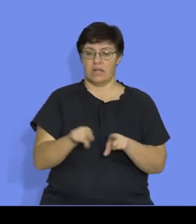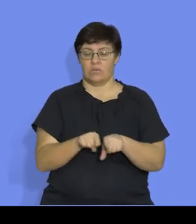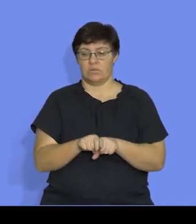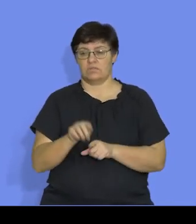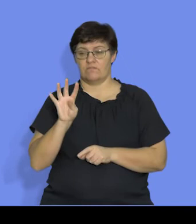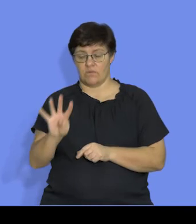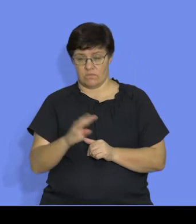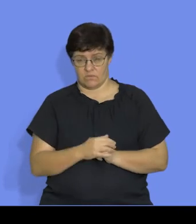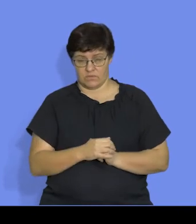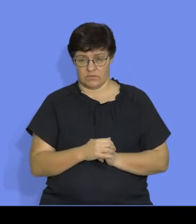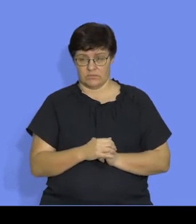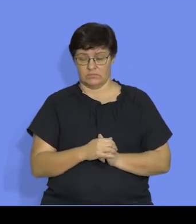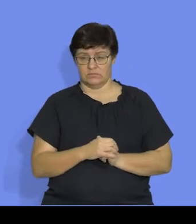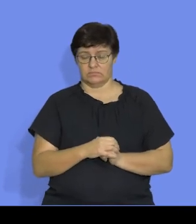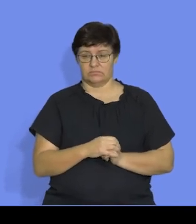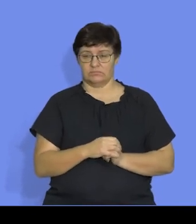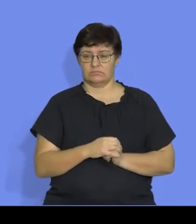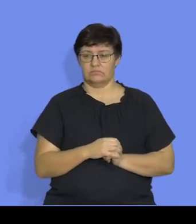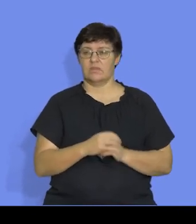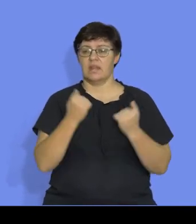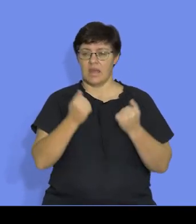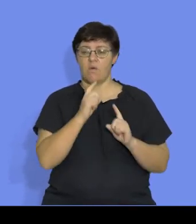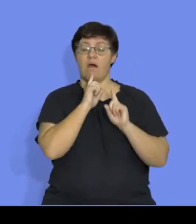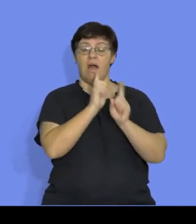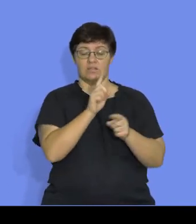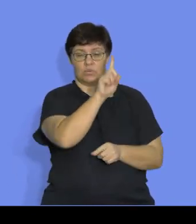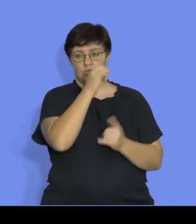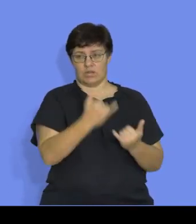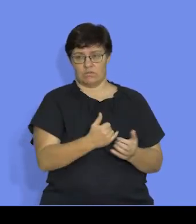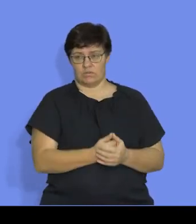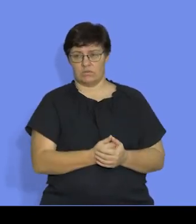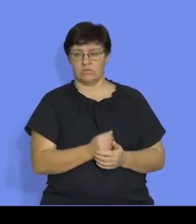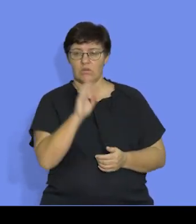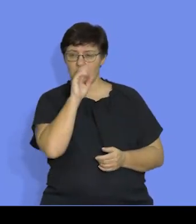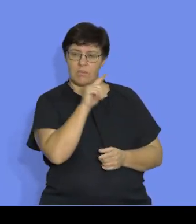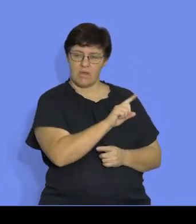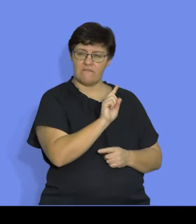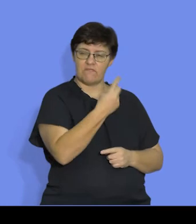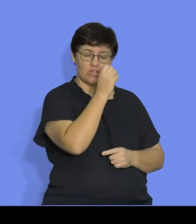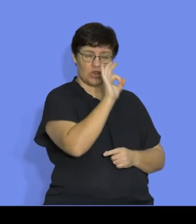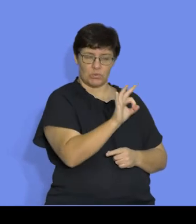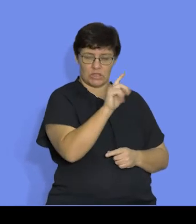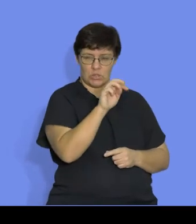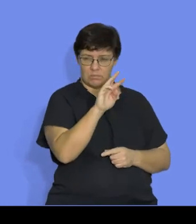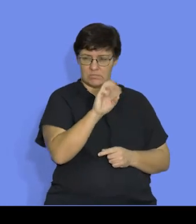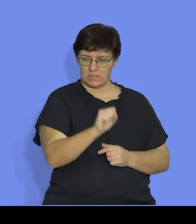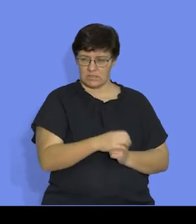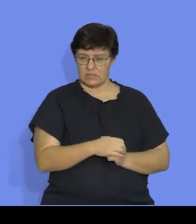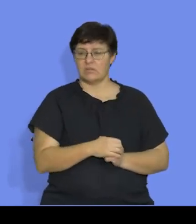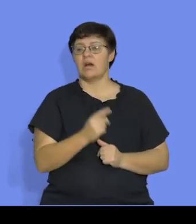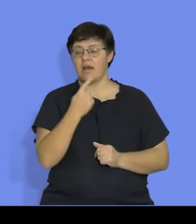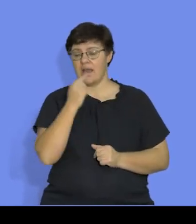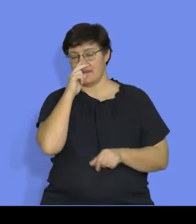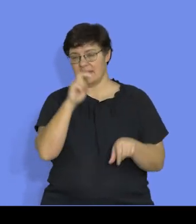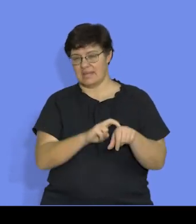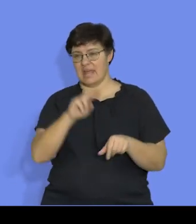to 4. Now we're going to actually answer the question. So just a reminder, I need the first 3 terms and I